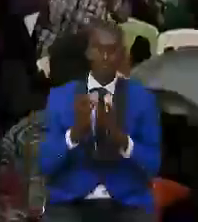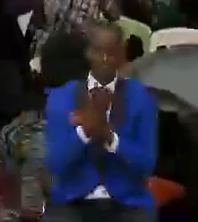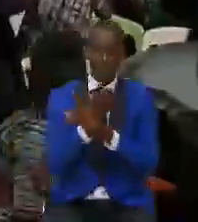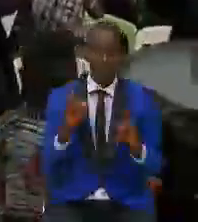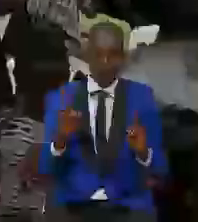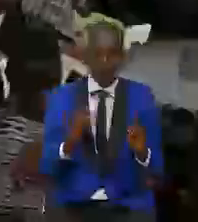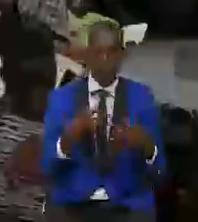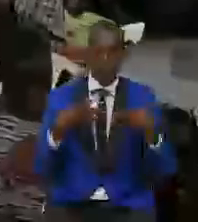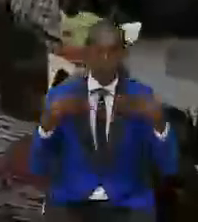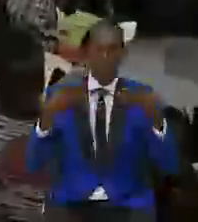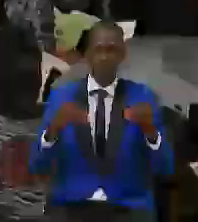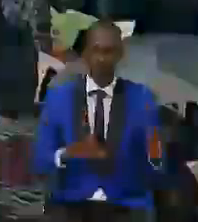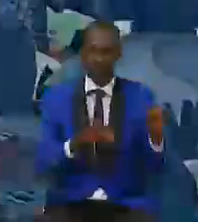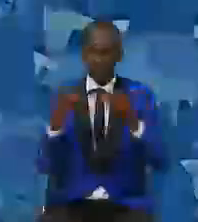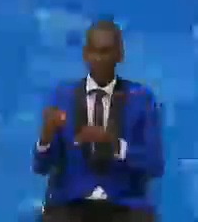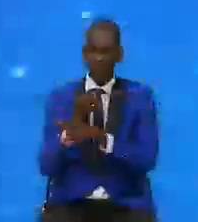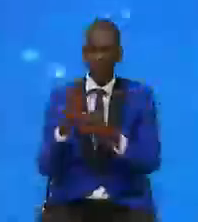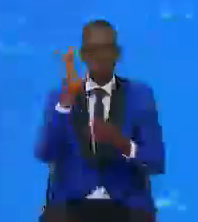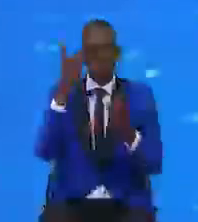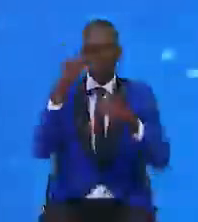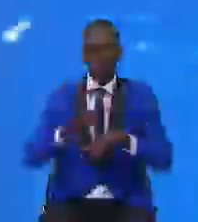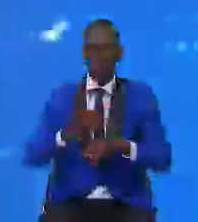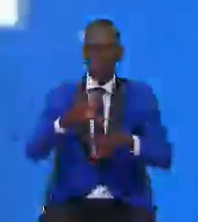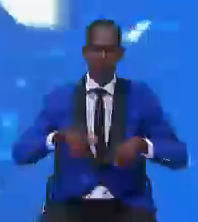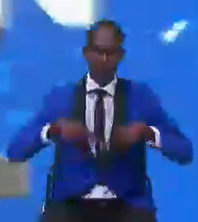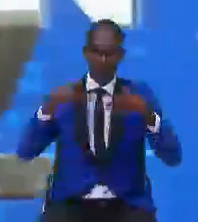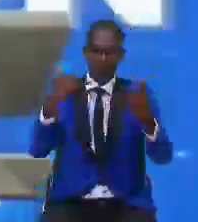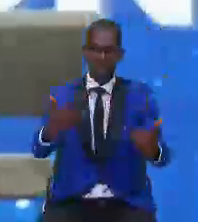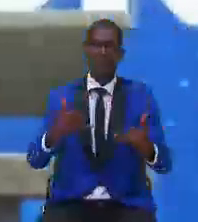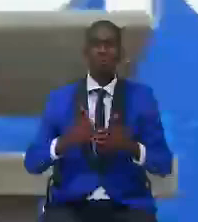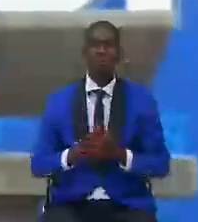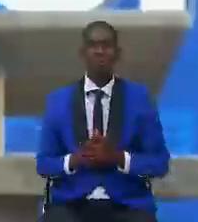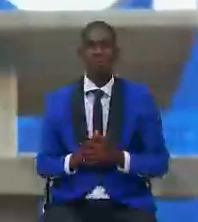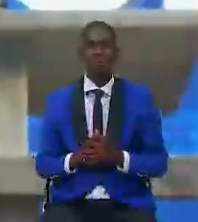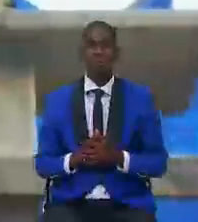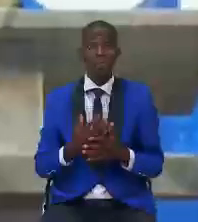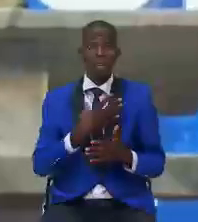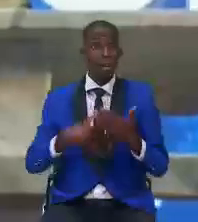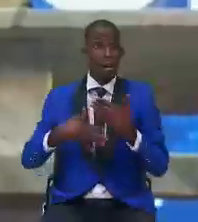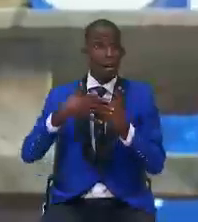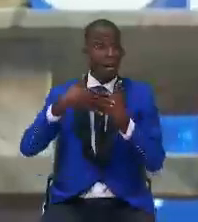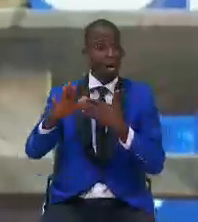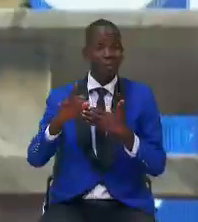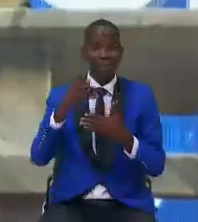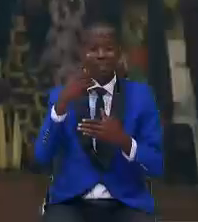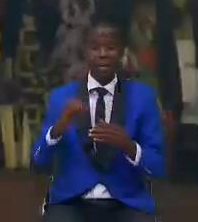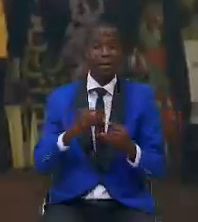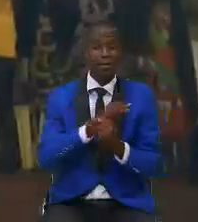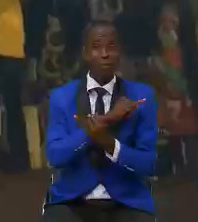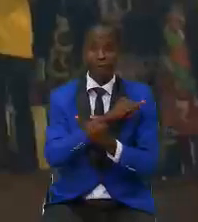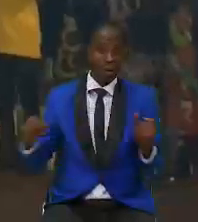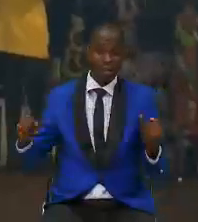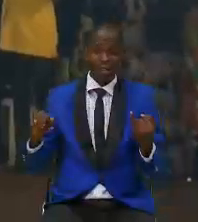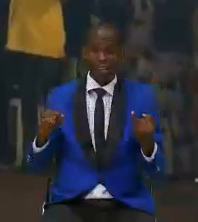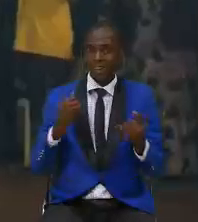power that delivers, that heals, that sets free will come upon your life now.